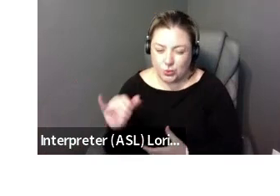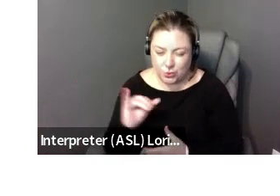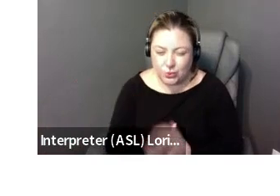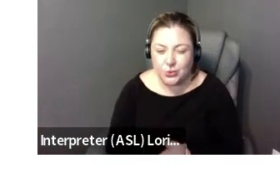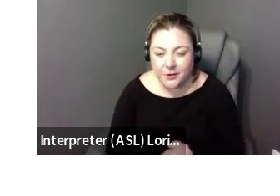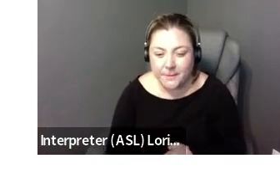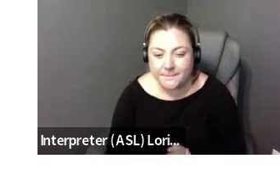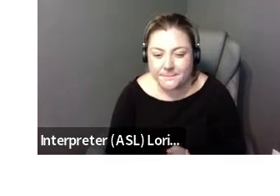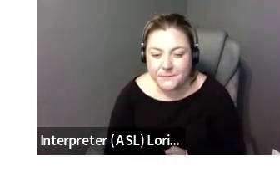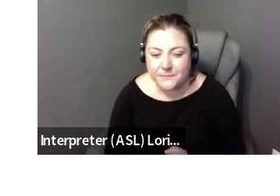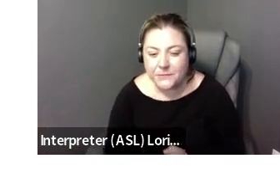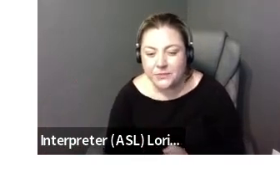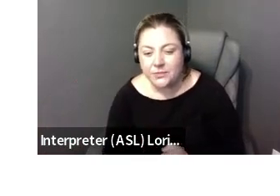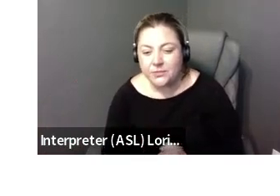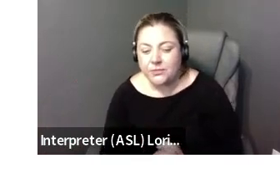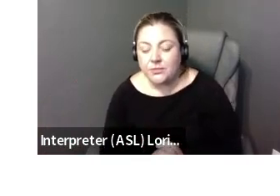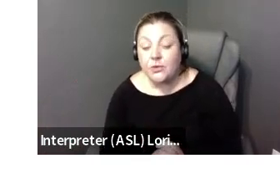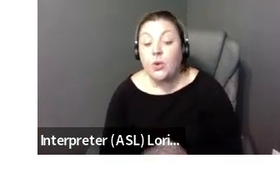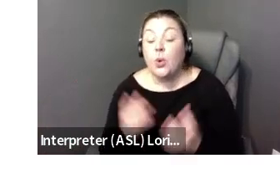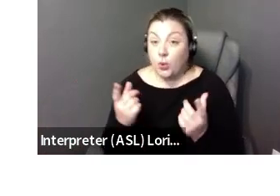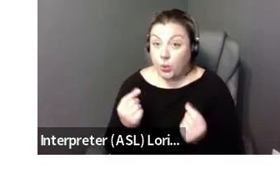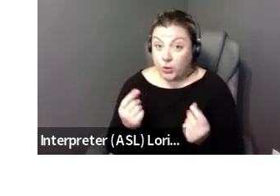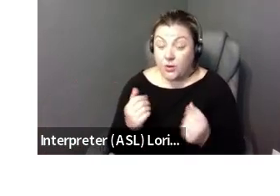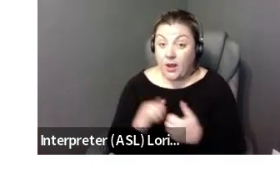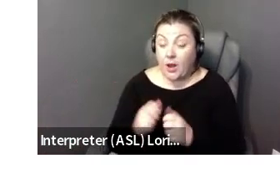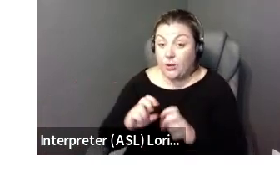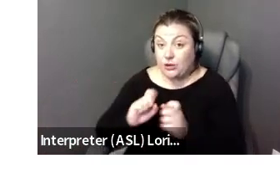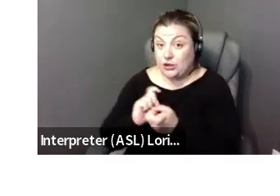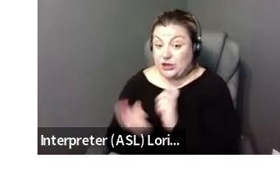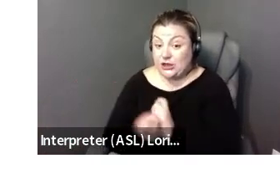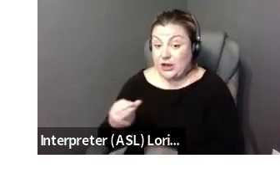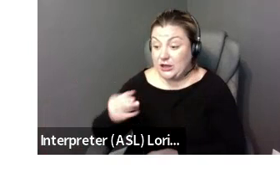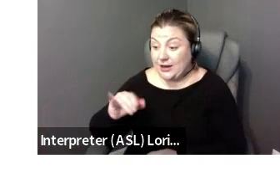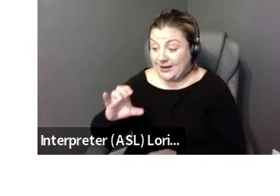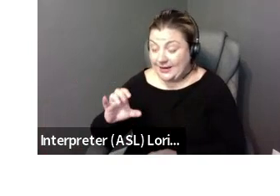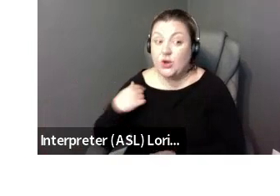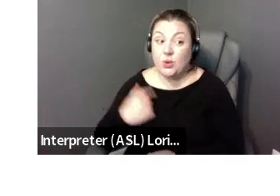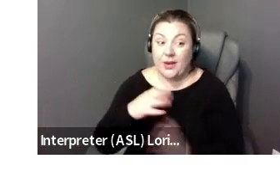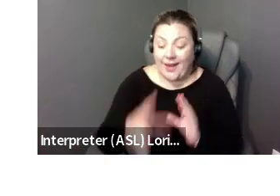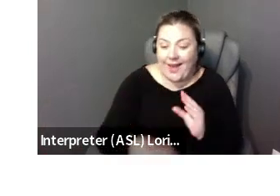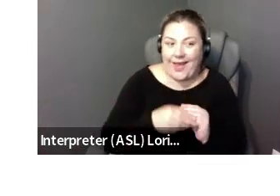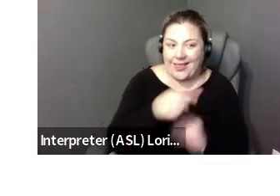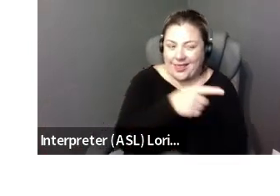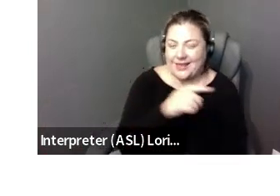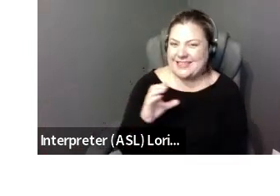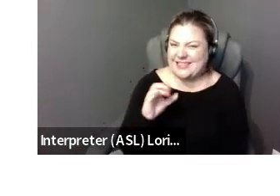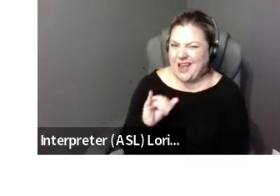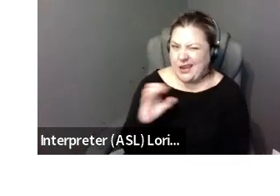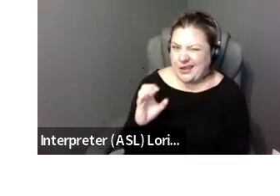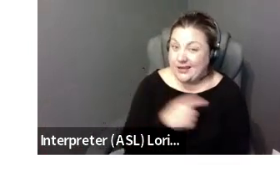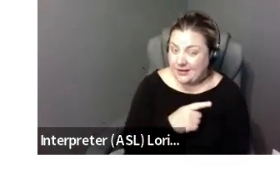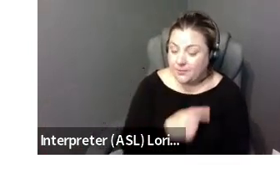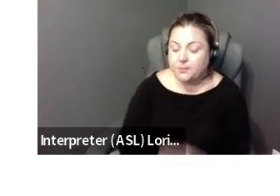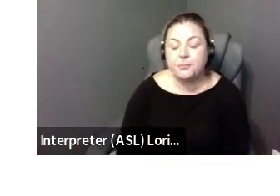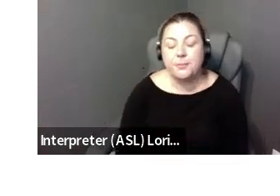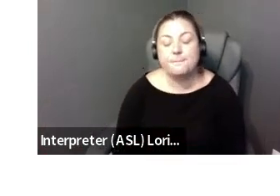of HIE is to bring forth the concept of community information exchange. The CIE concept expands